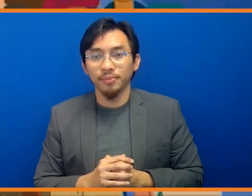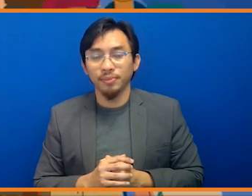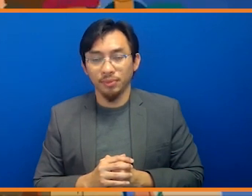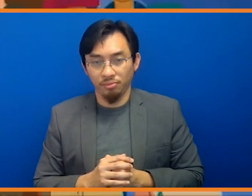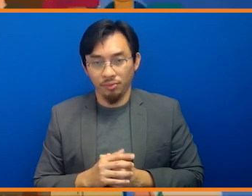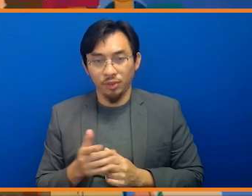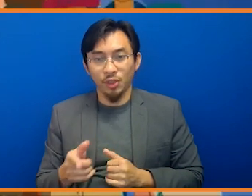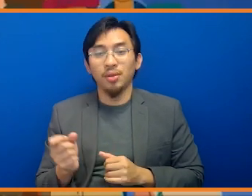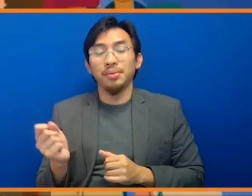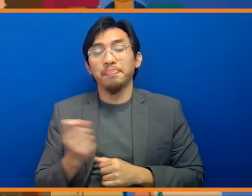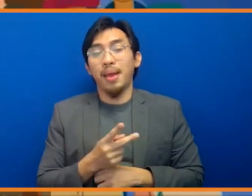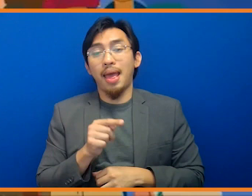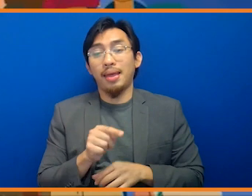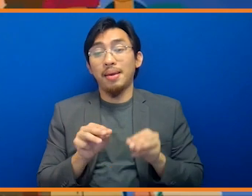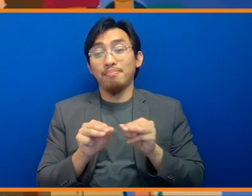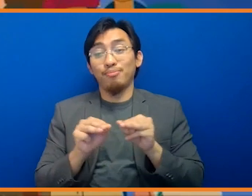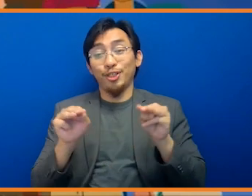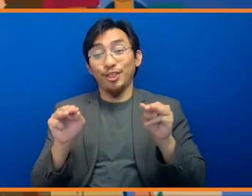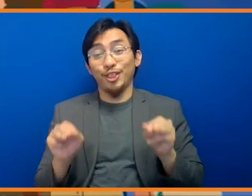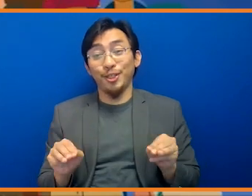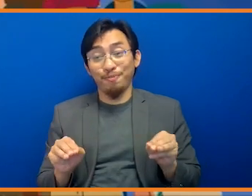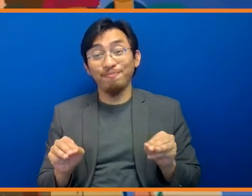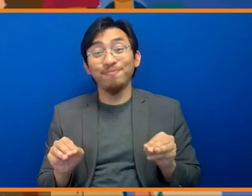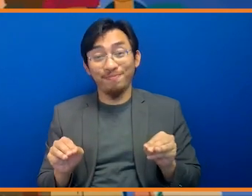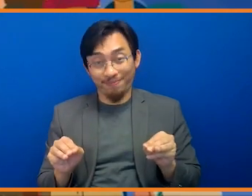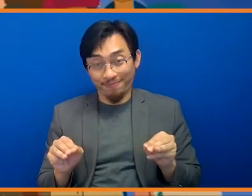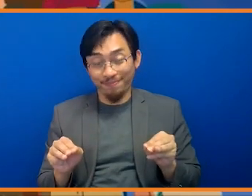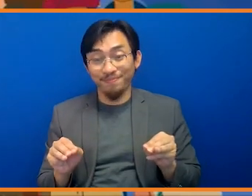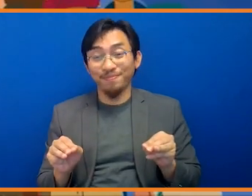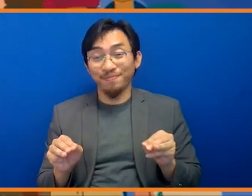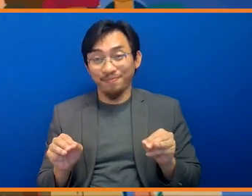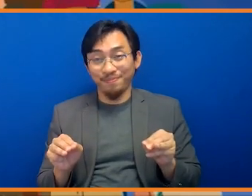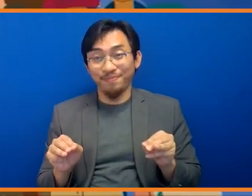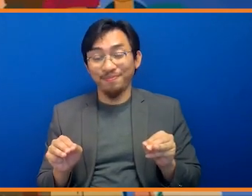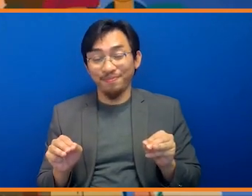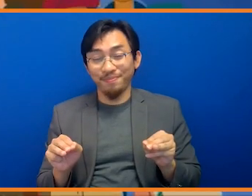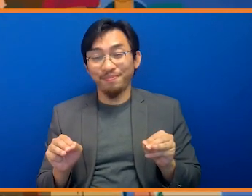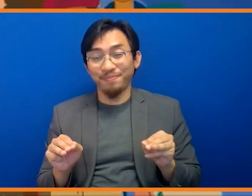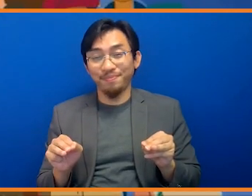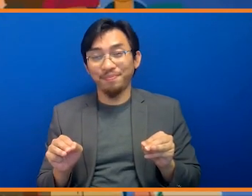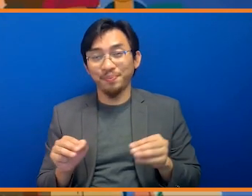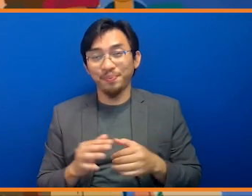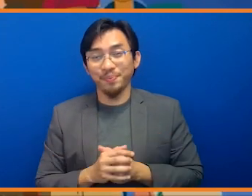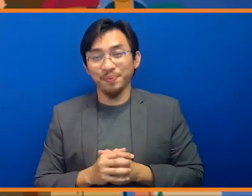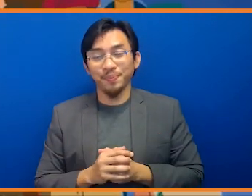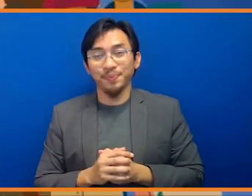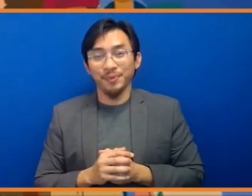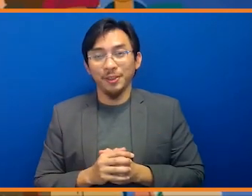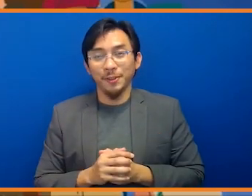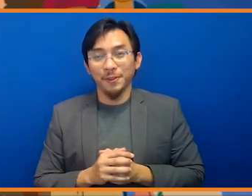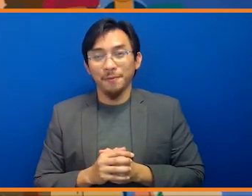So now we return to the museum, come back to the museum.